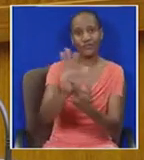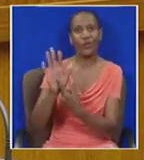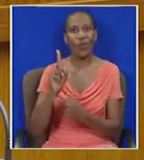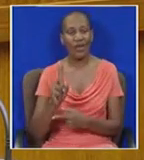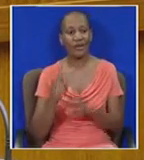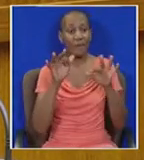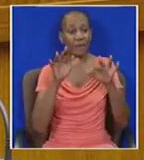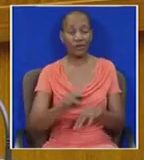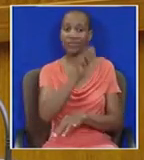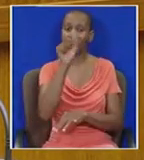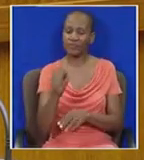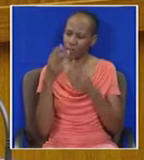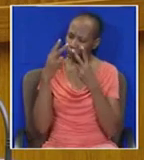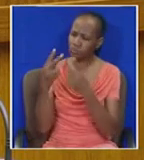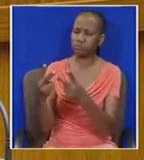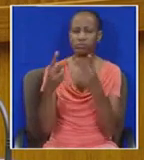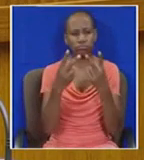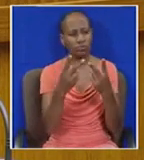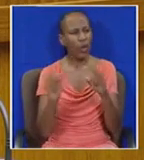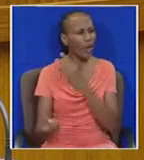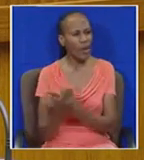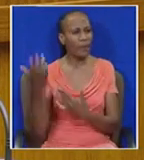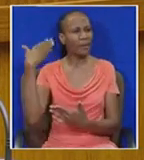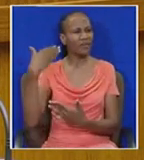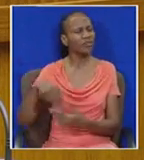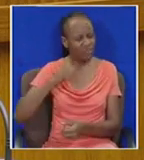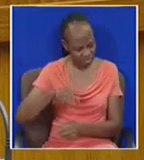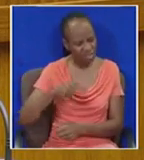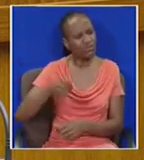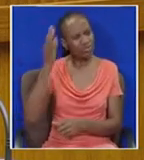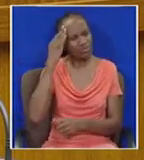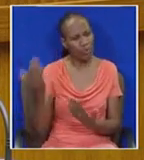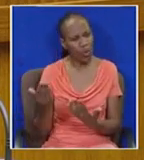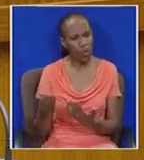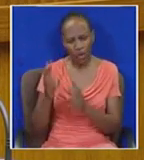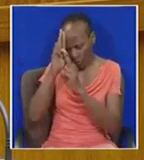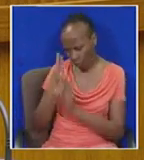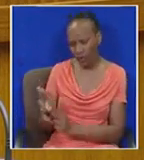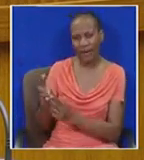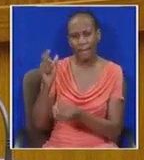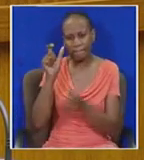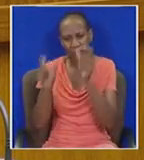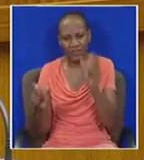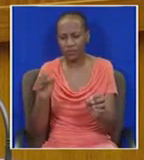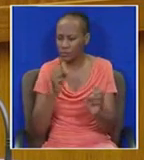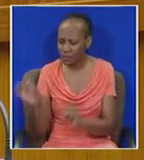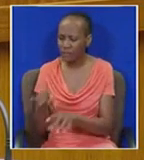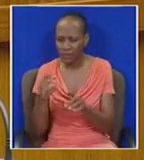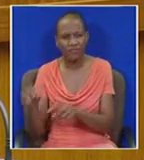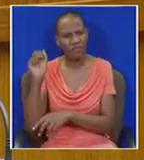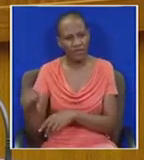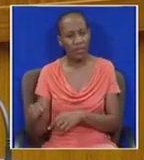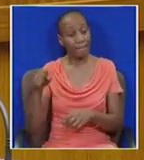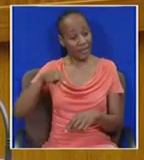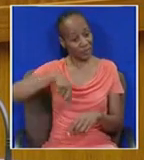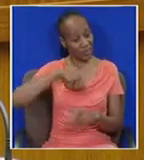people of South Africa, recognize the injustices of our past, honor those who suffered for justice and freedom in our land, respects